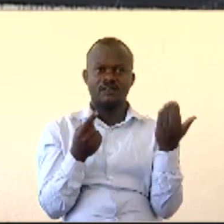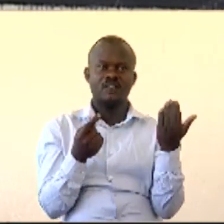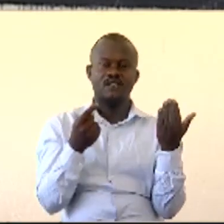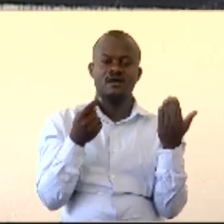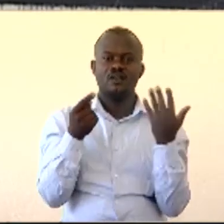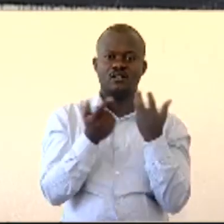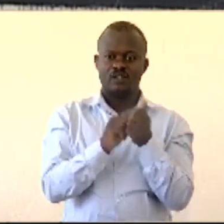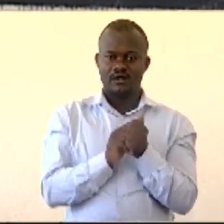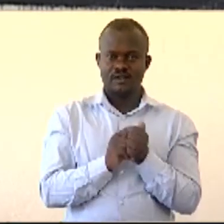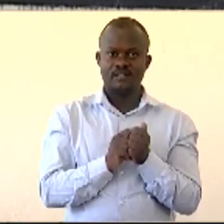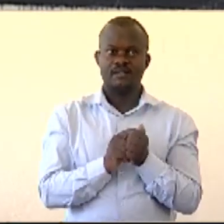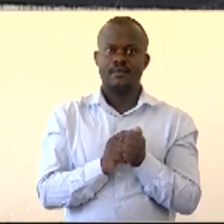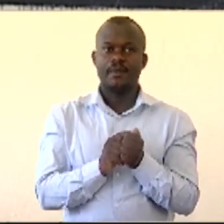calculate,